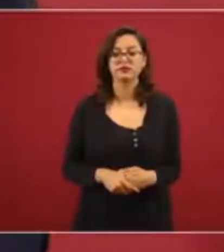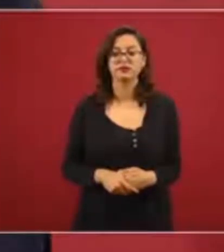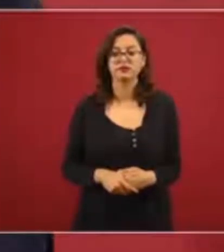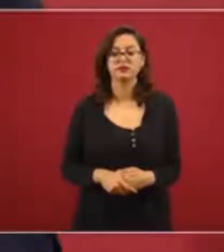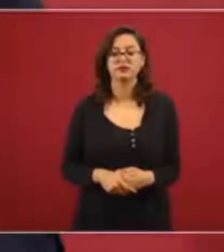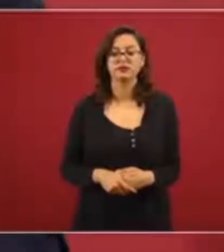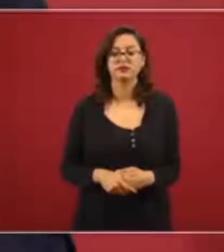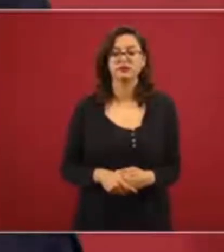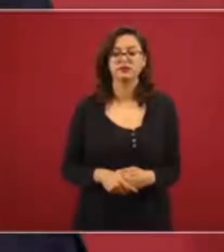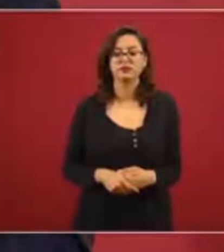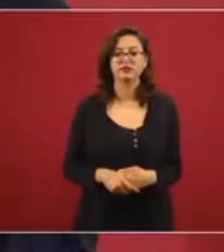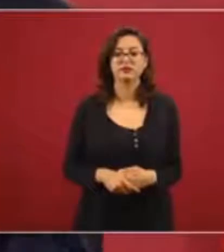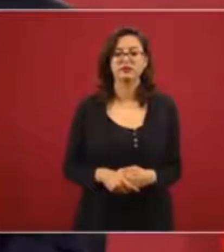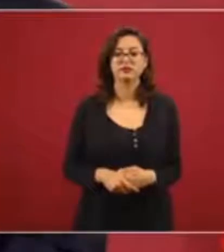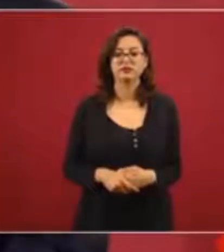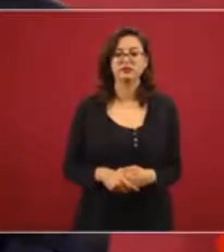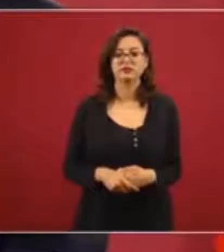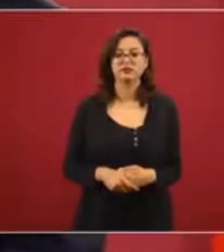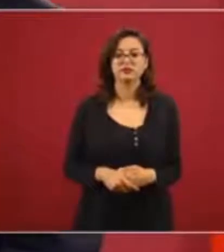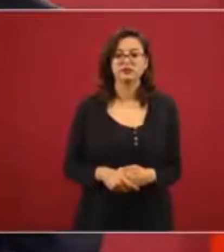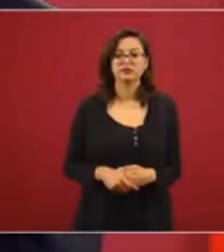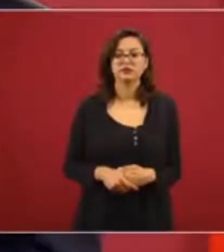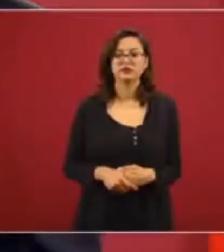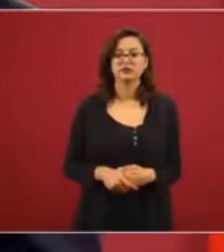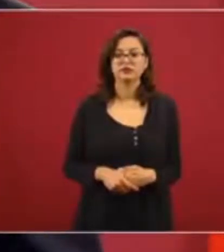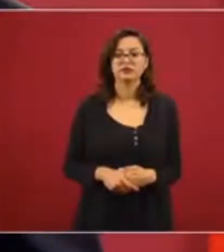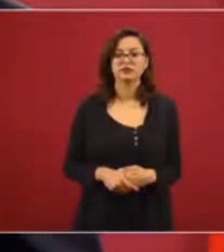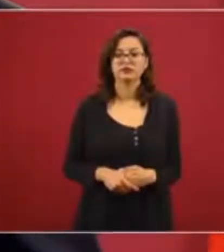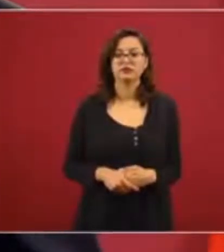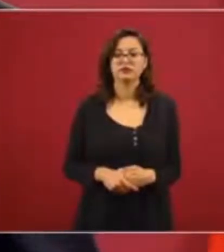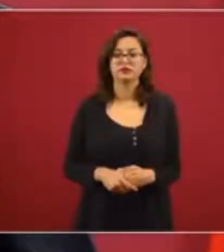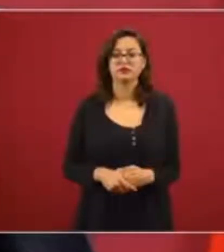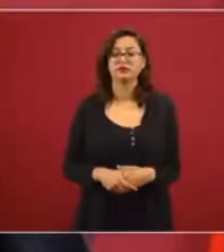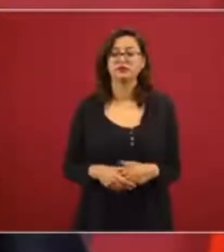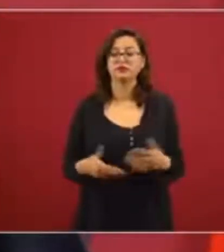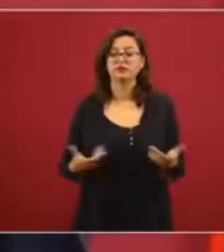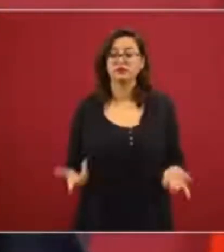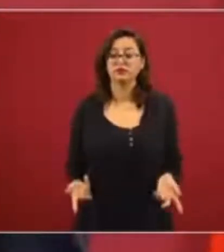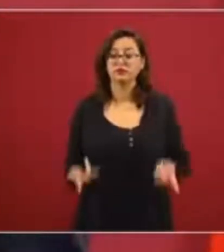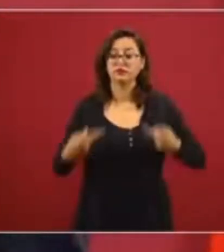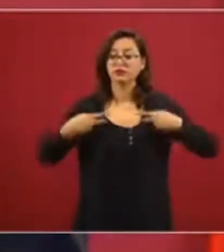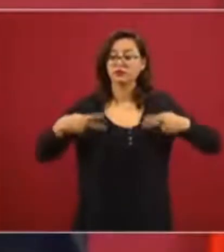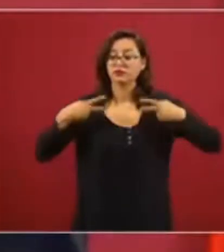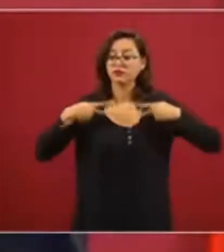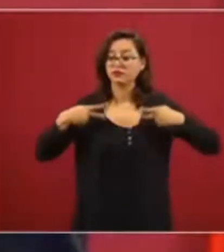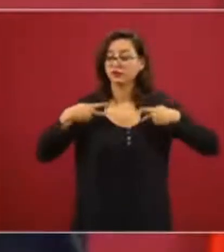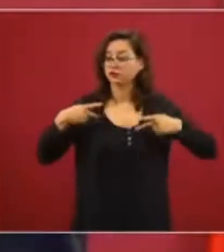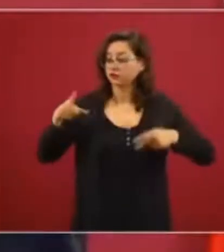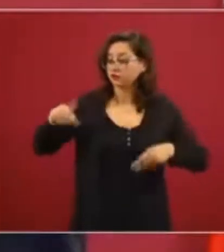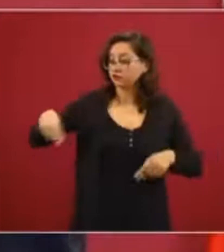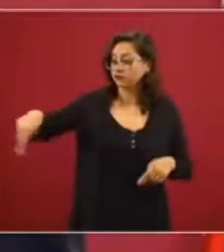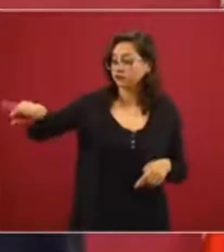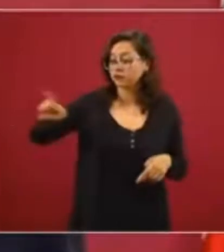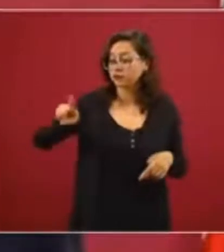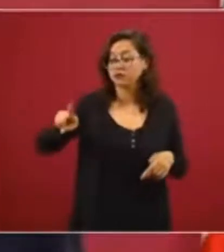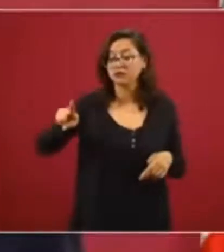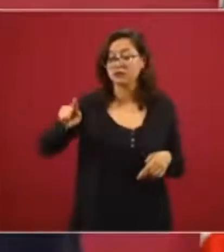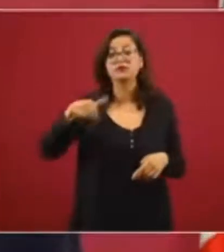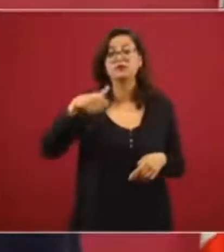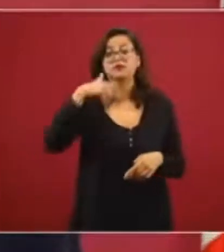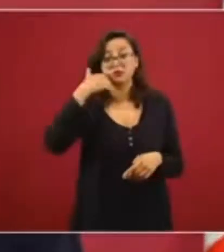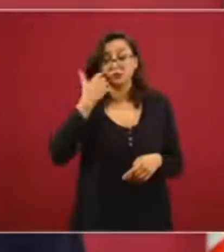los ciudadanos que están porque